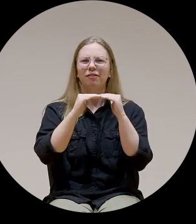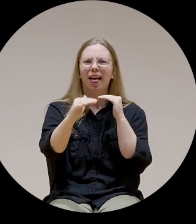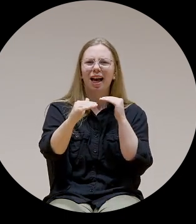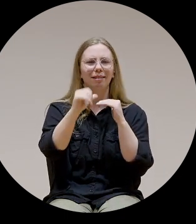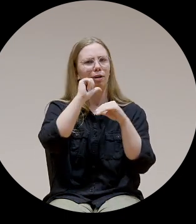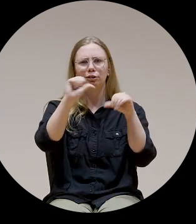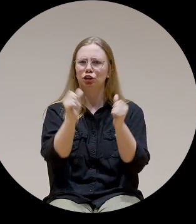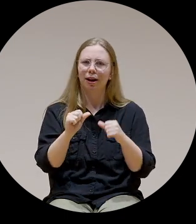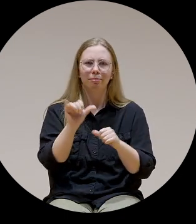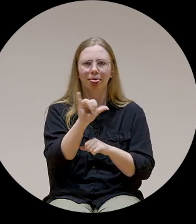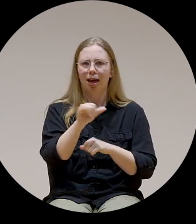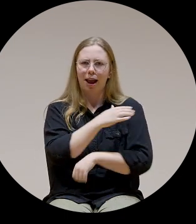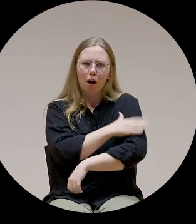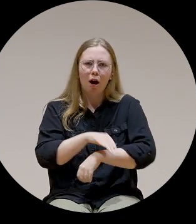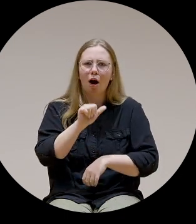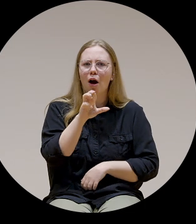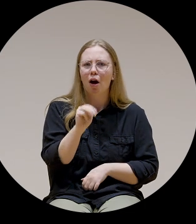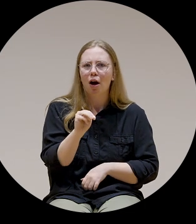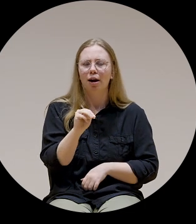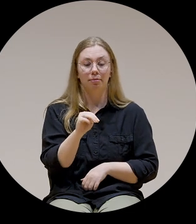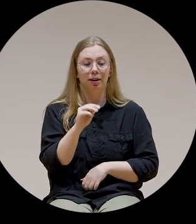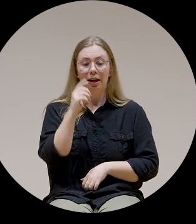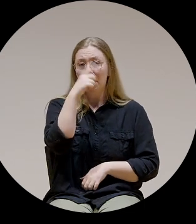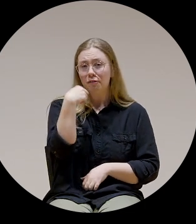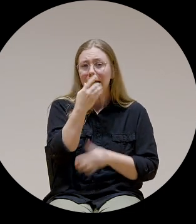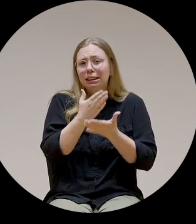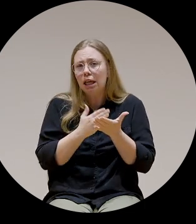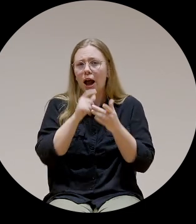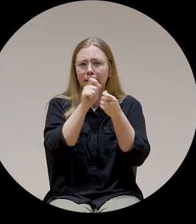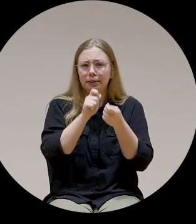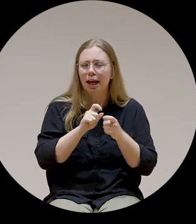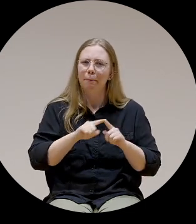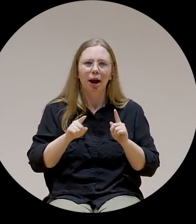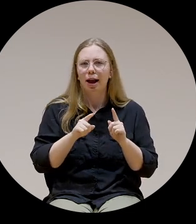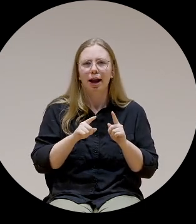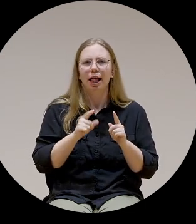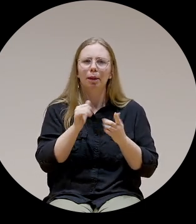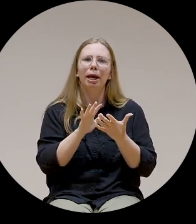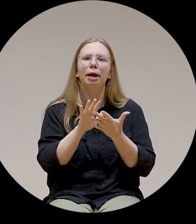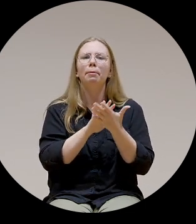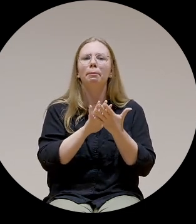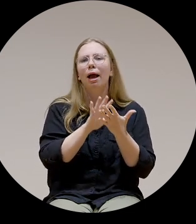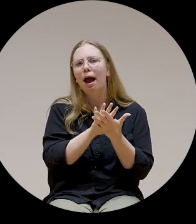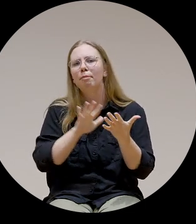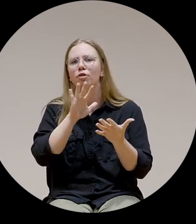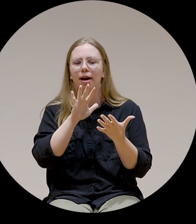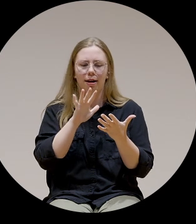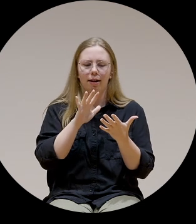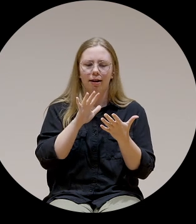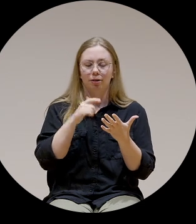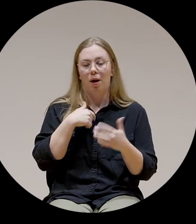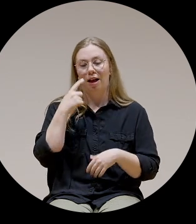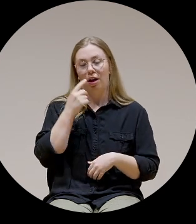cloth or in the features of her face because those aren't the most significant parts of the sculpture, right? And I thought that these